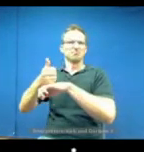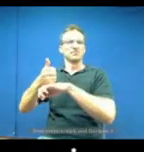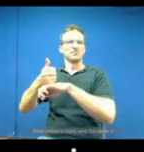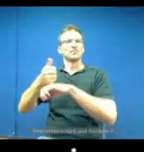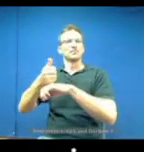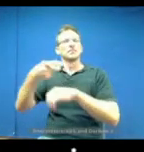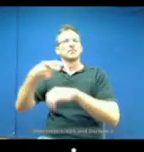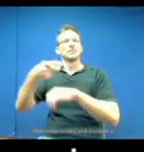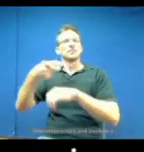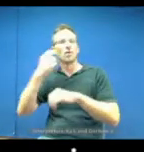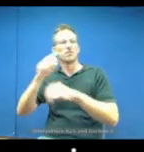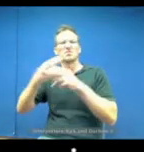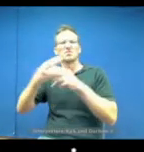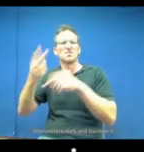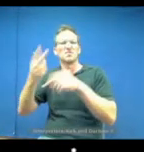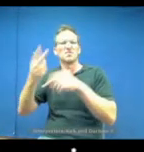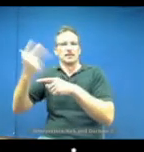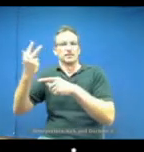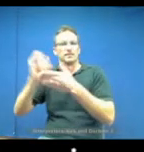And